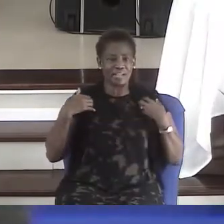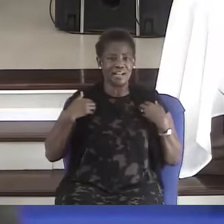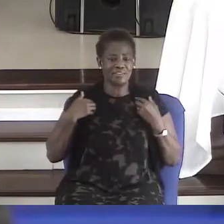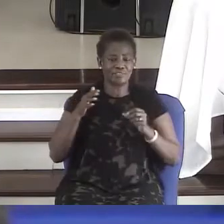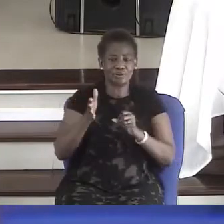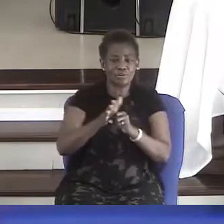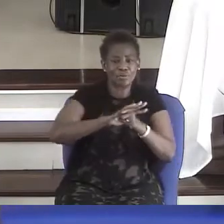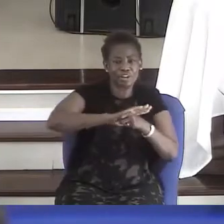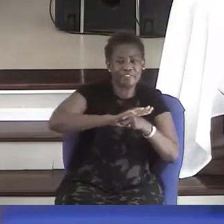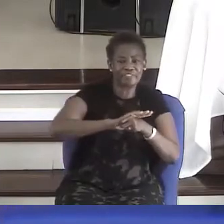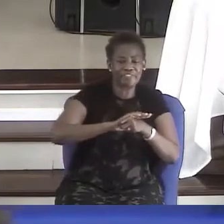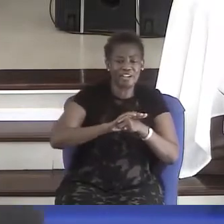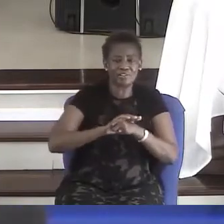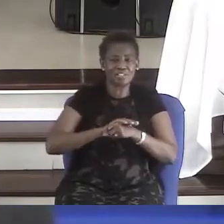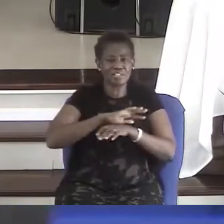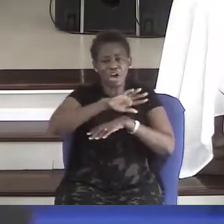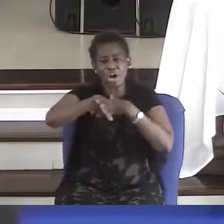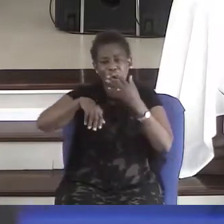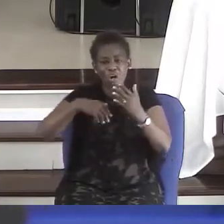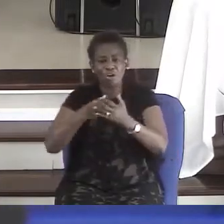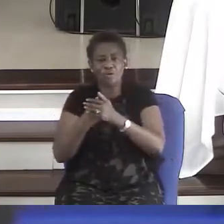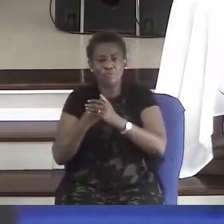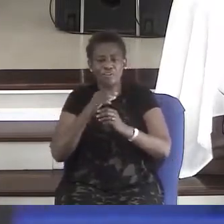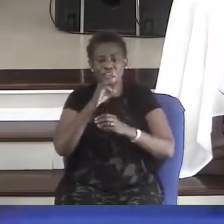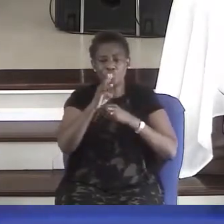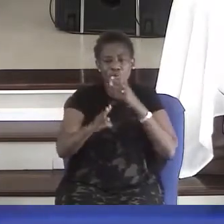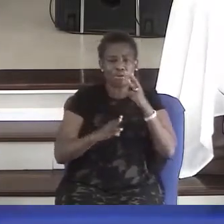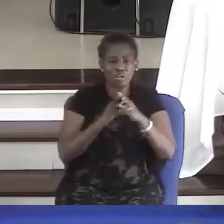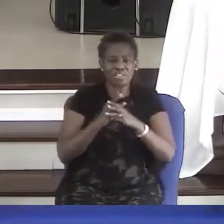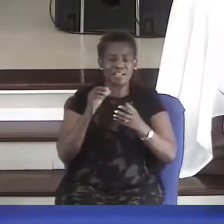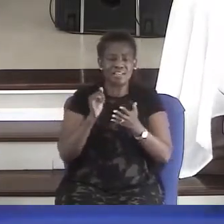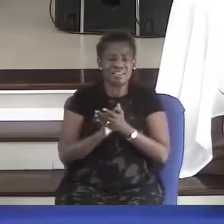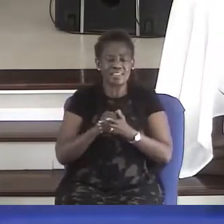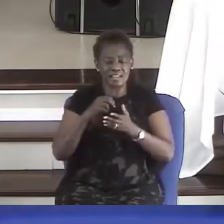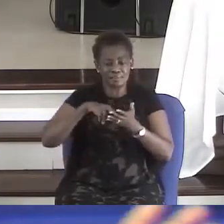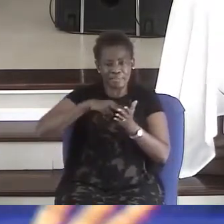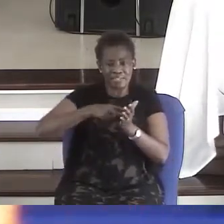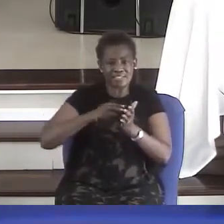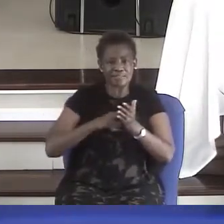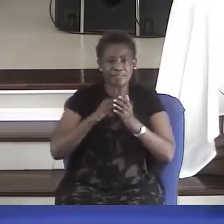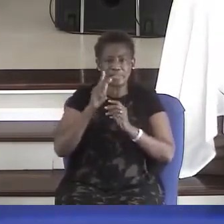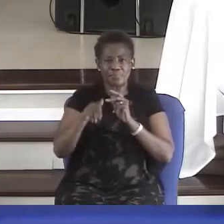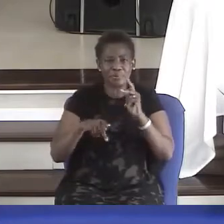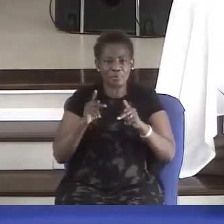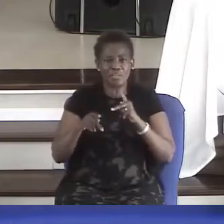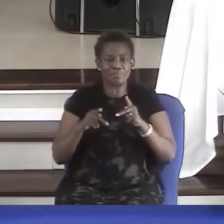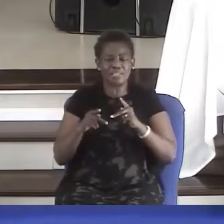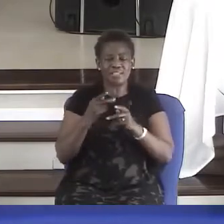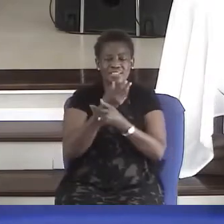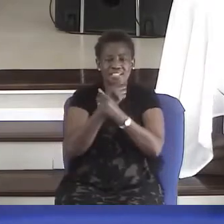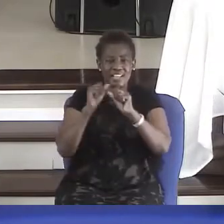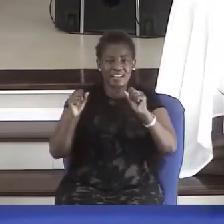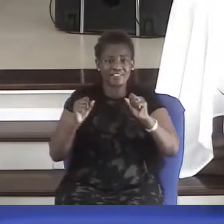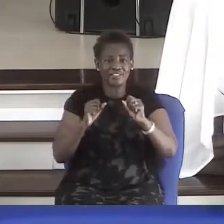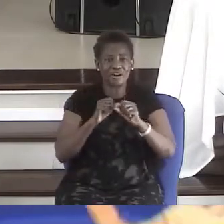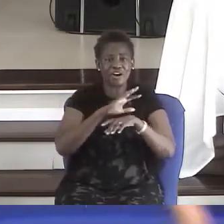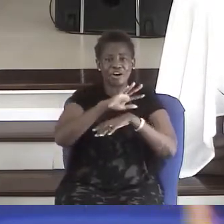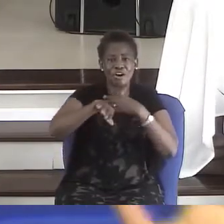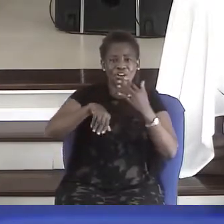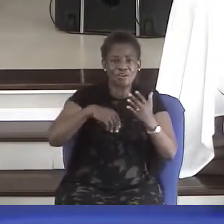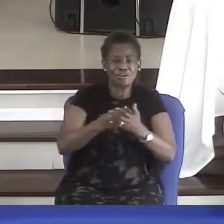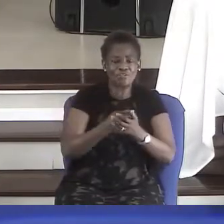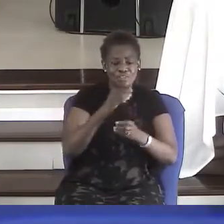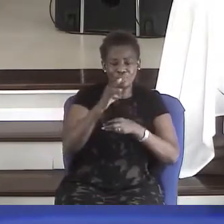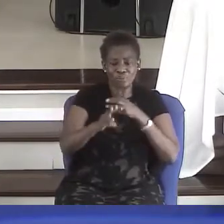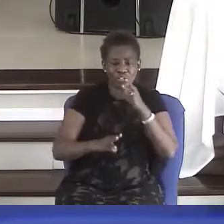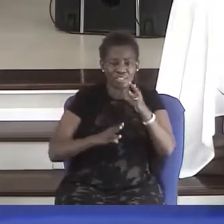will be delivered, will be saved, will experience salvation worldwide. That's something common